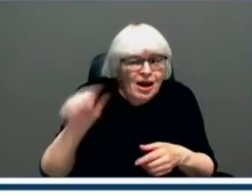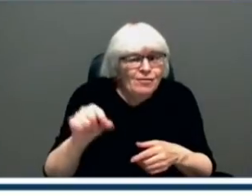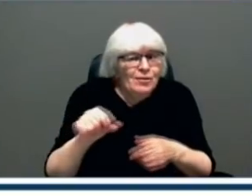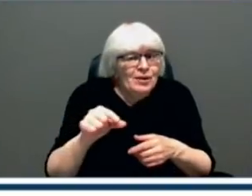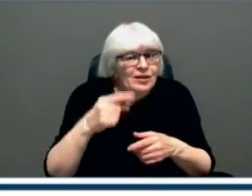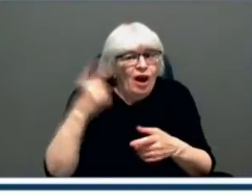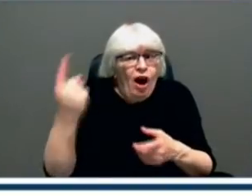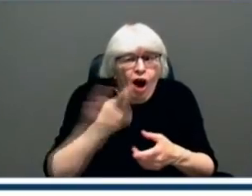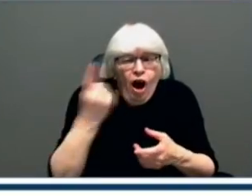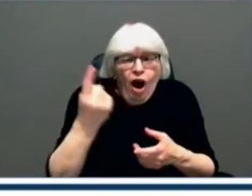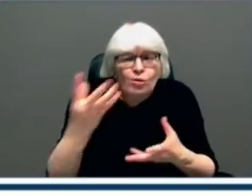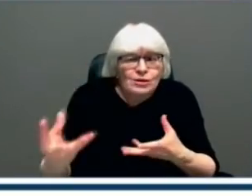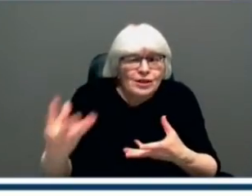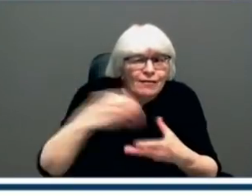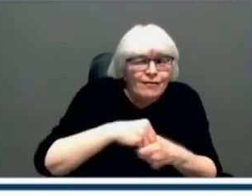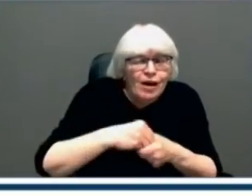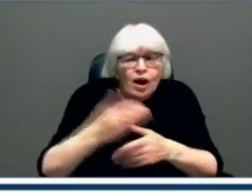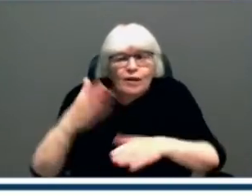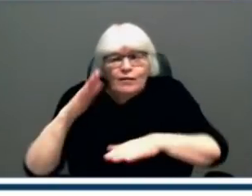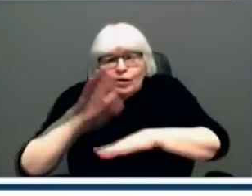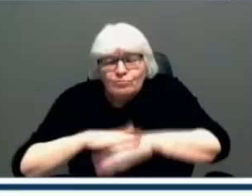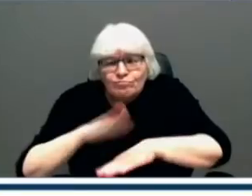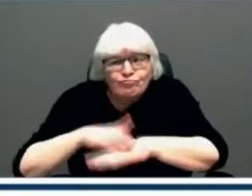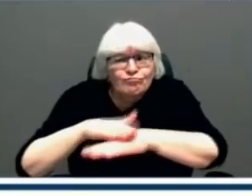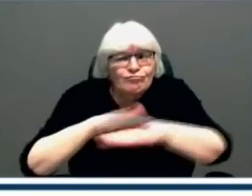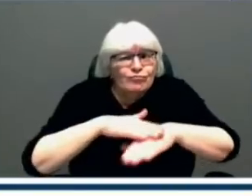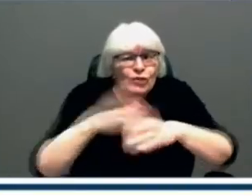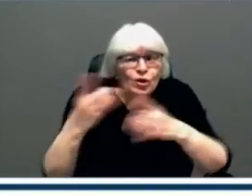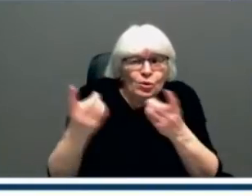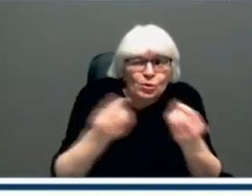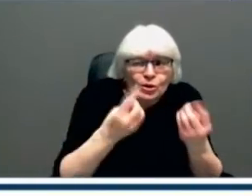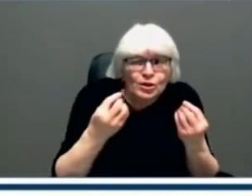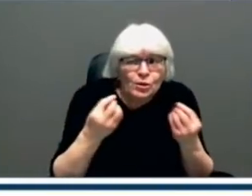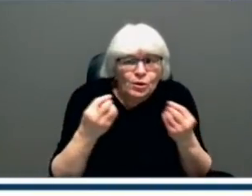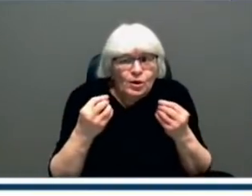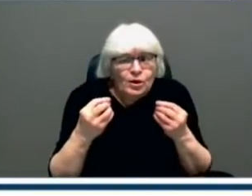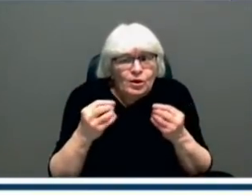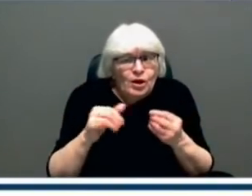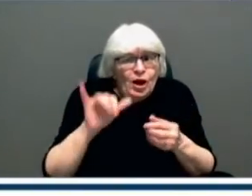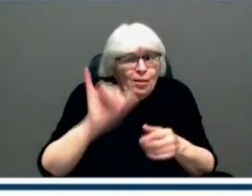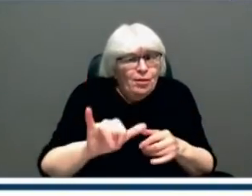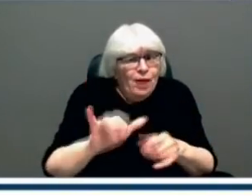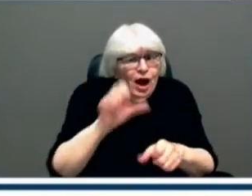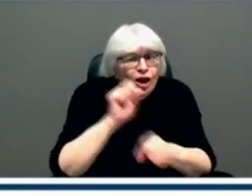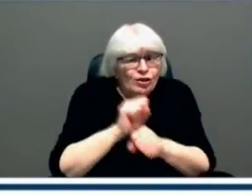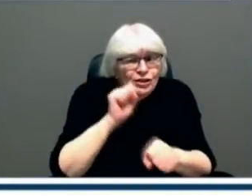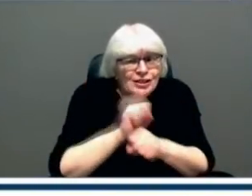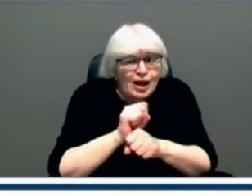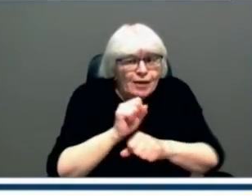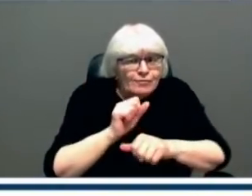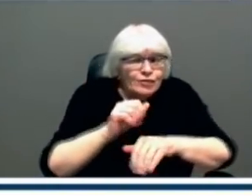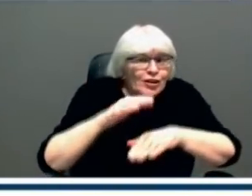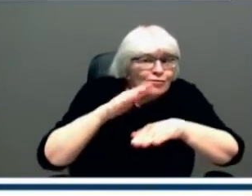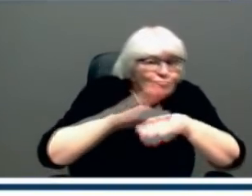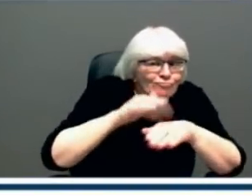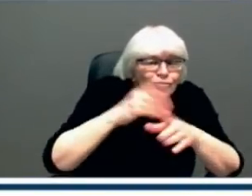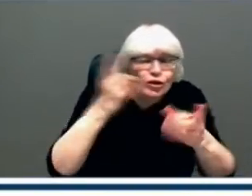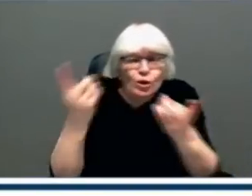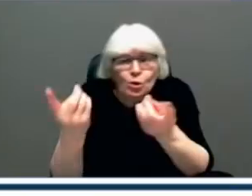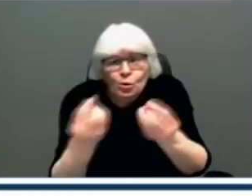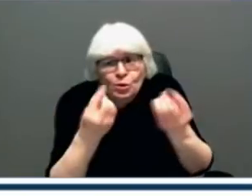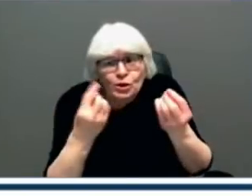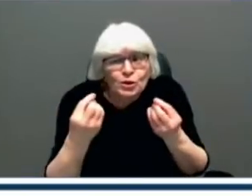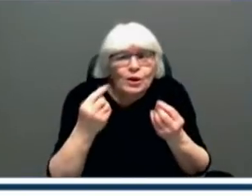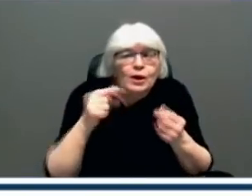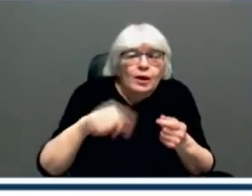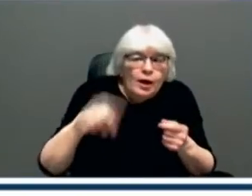guidance and advice. This job has always involved giving guidance and advice to government decision makers